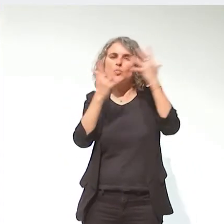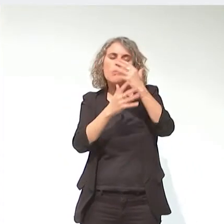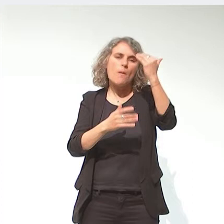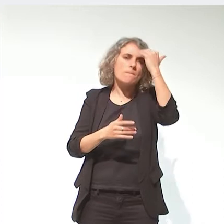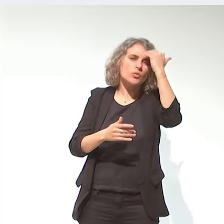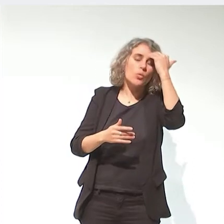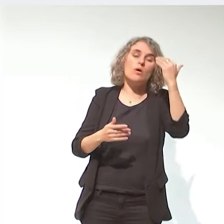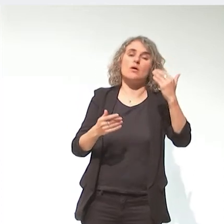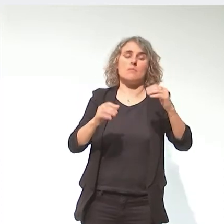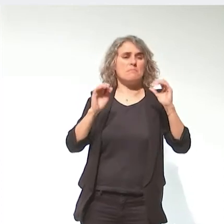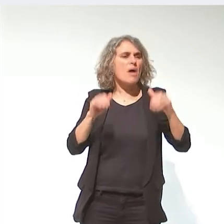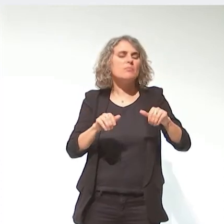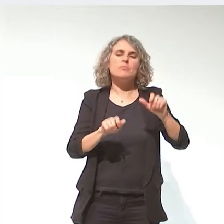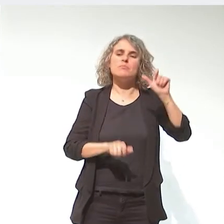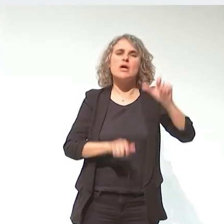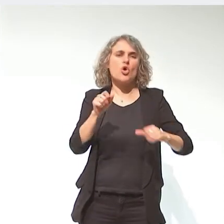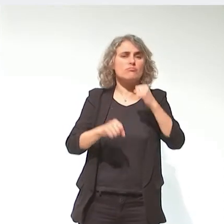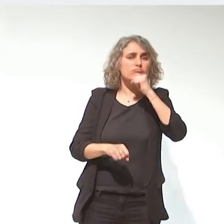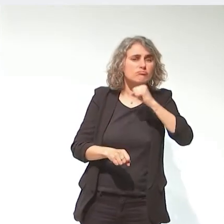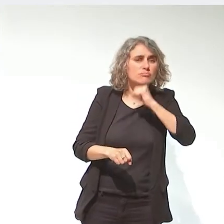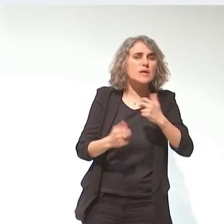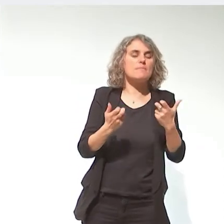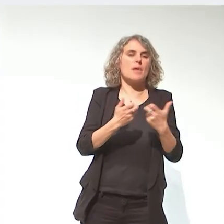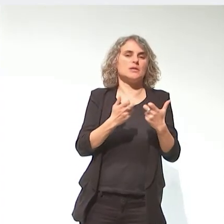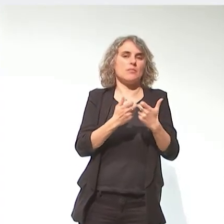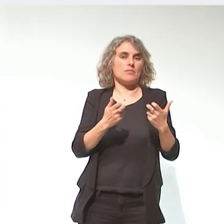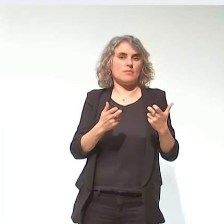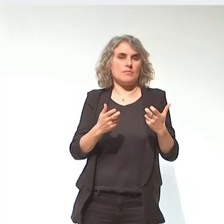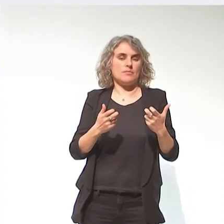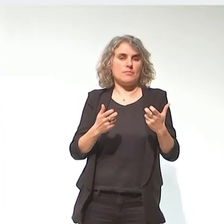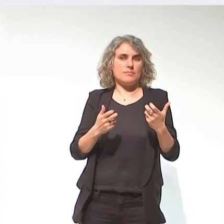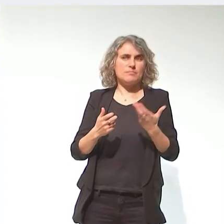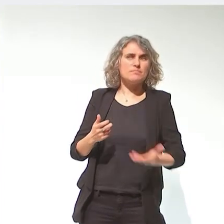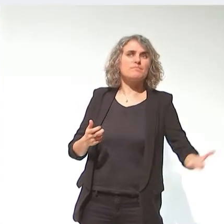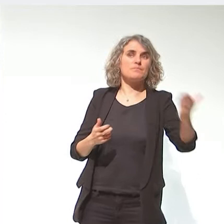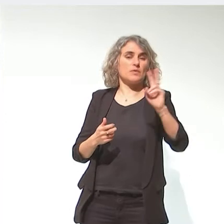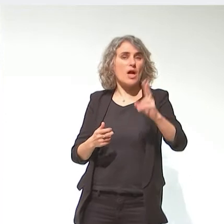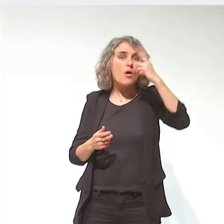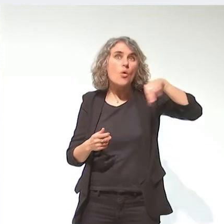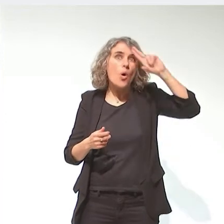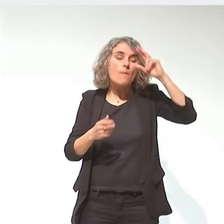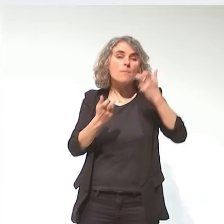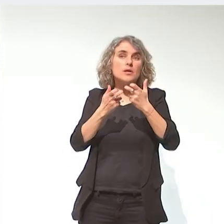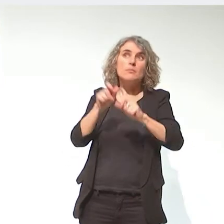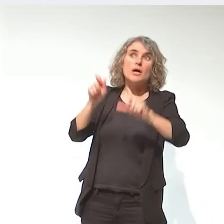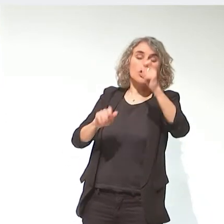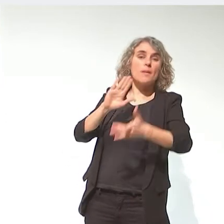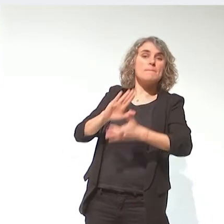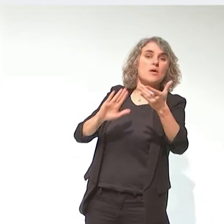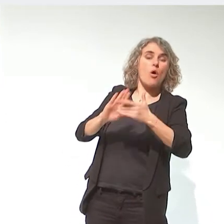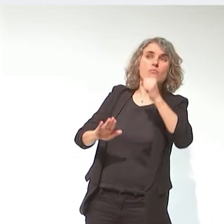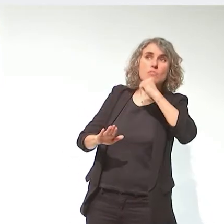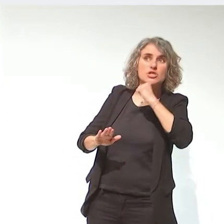disabilities, autism, mental disorders, even the aged. Europe welcomes